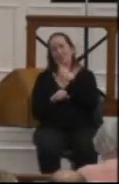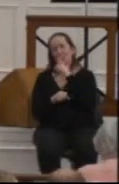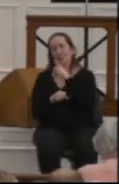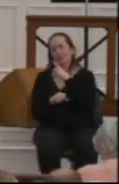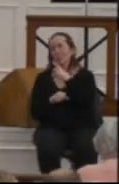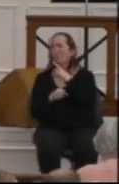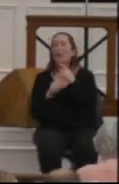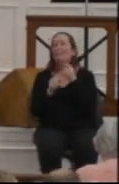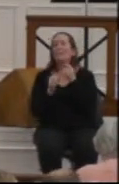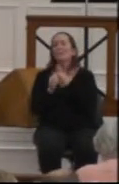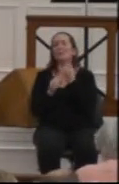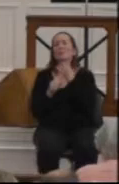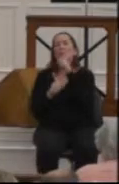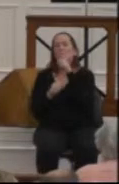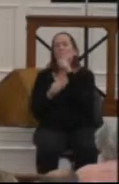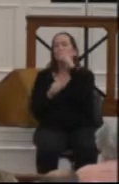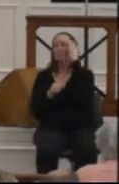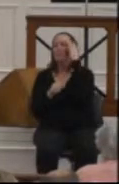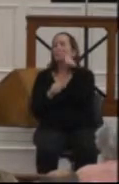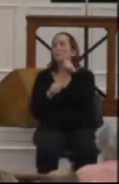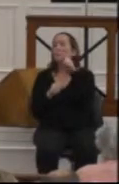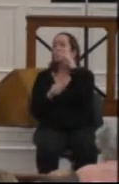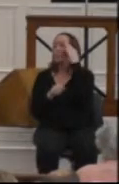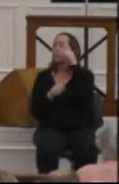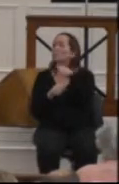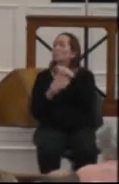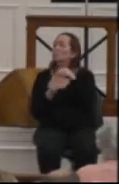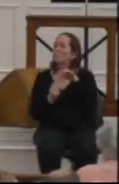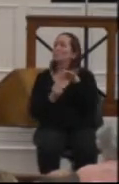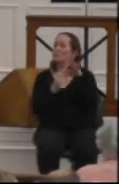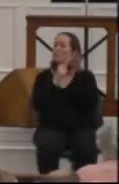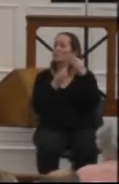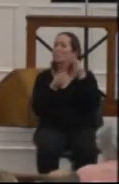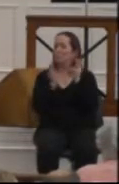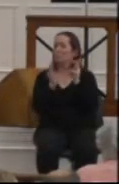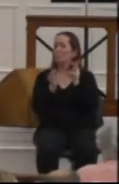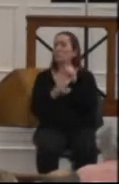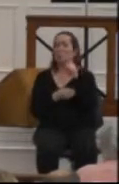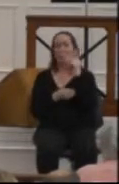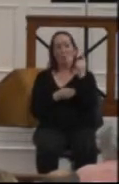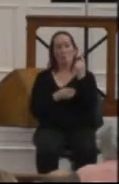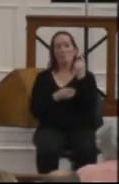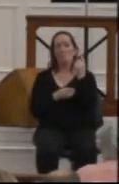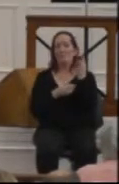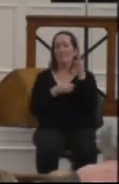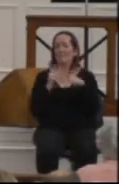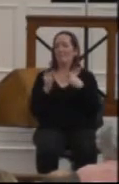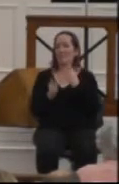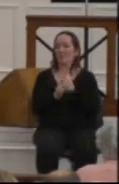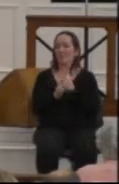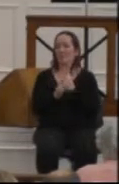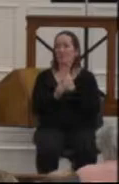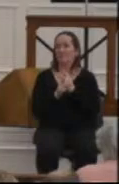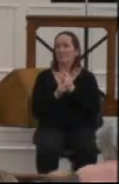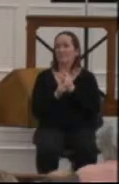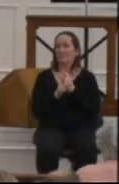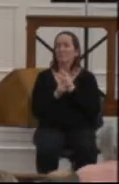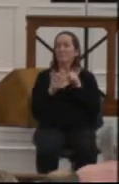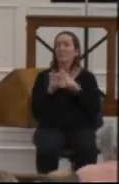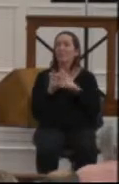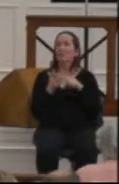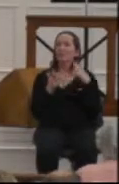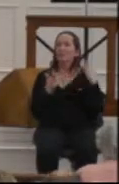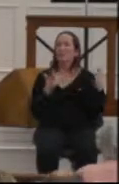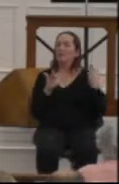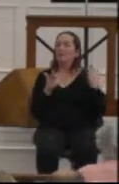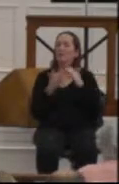But anybody who knows you knows your uniqueness. You're one of a kind. And then the third thing in verses 15